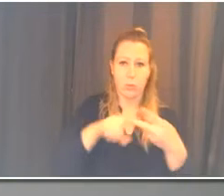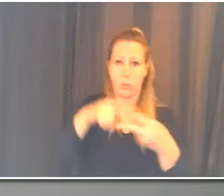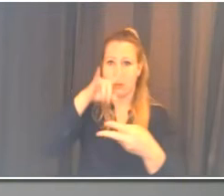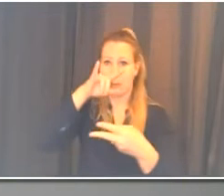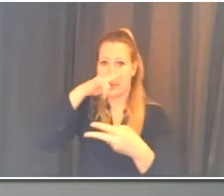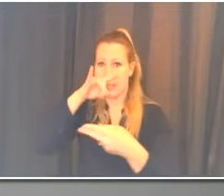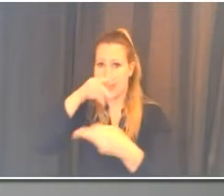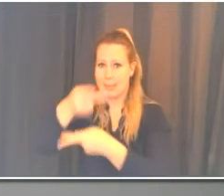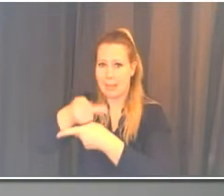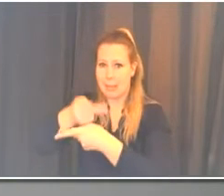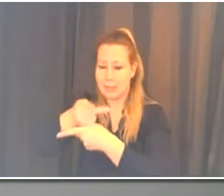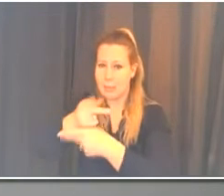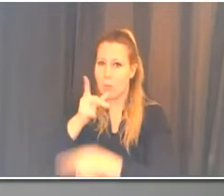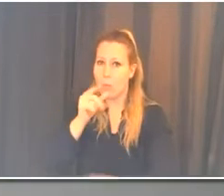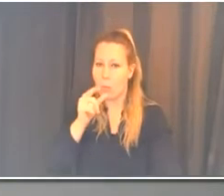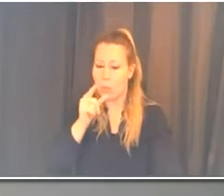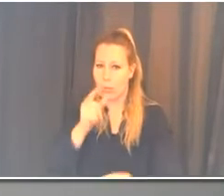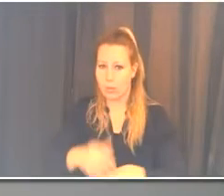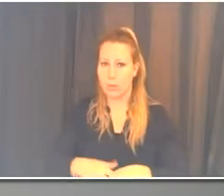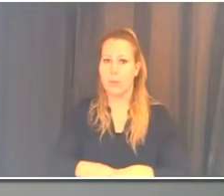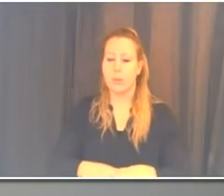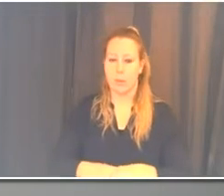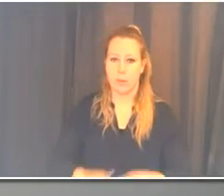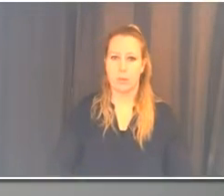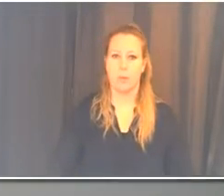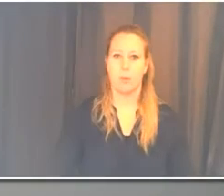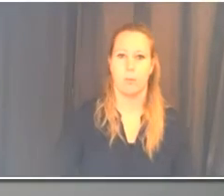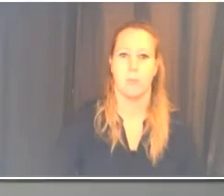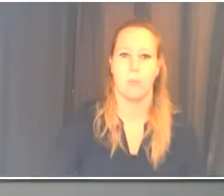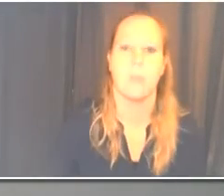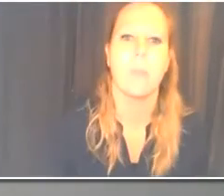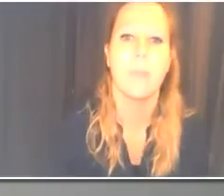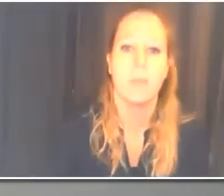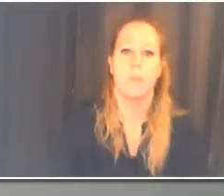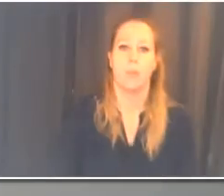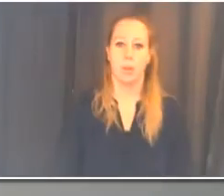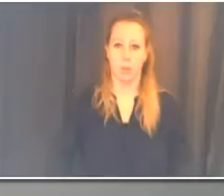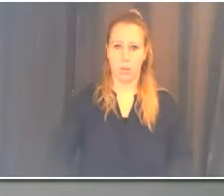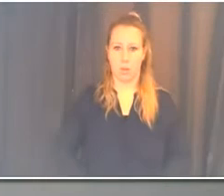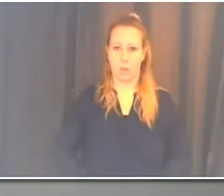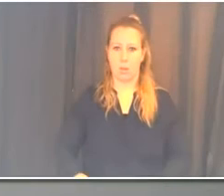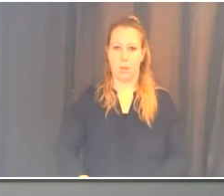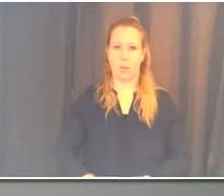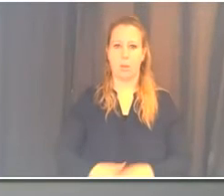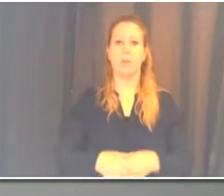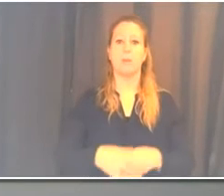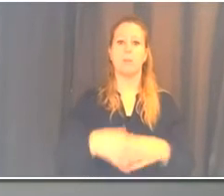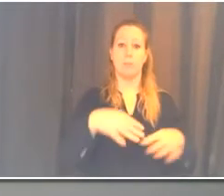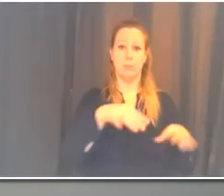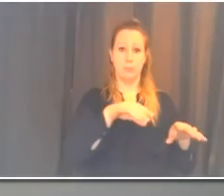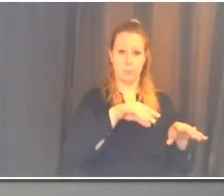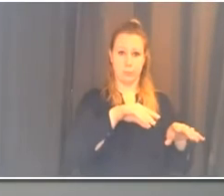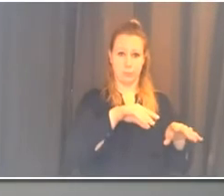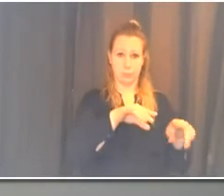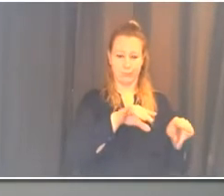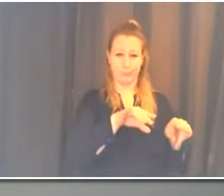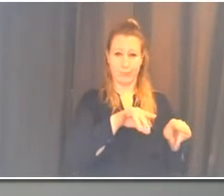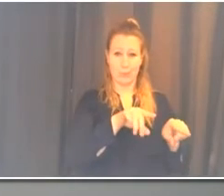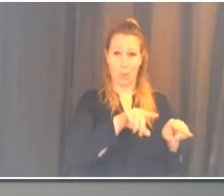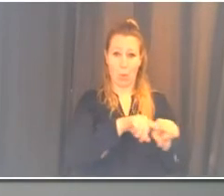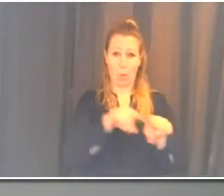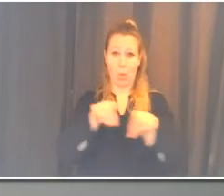form of unemployment or public assistance and we've also been shifting resources to do Public Assistance